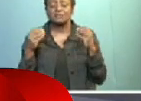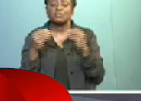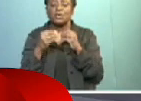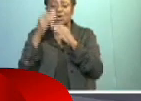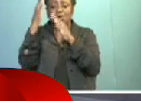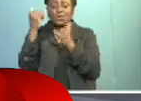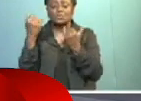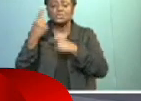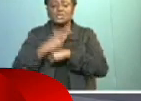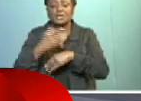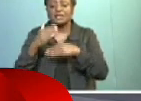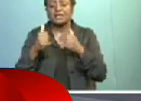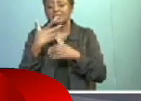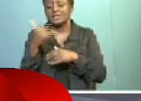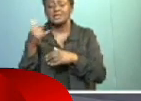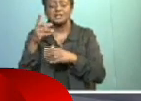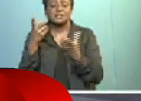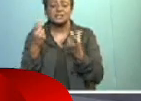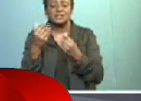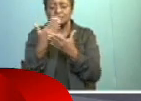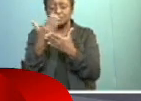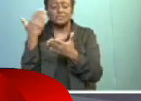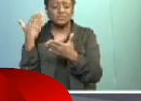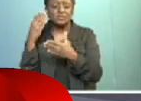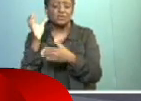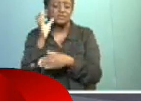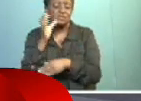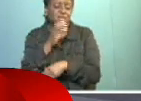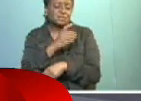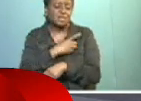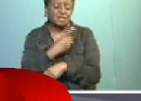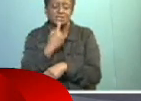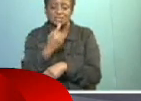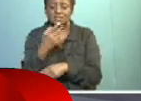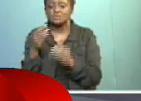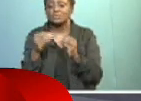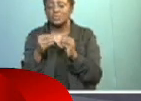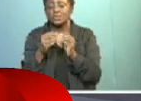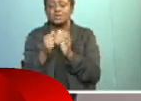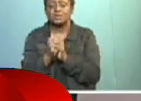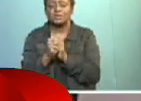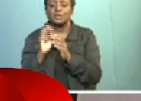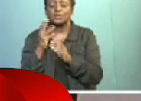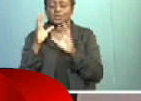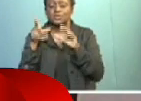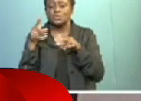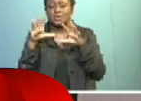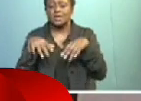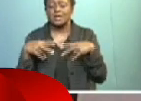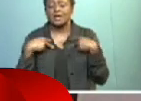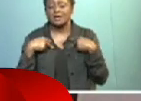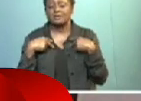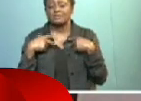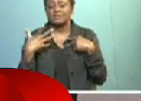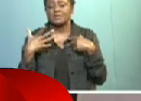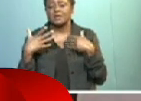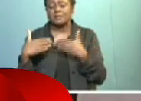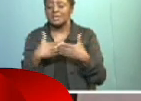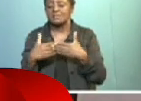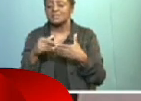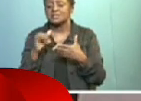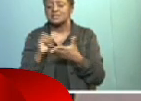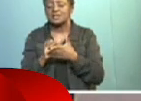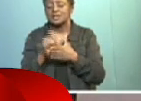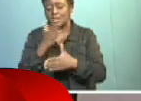today than they did yesteryear. Crystal Darling tells us more. We can have babies that are